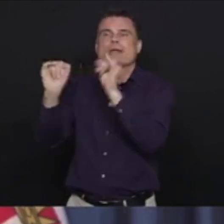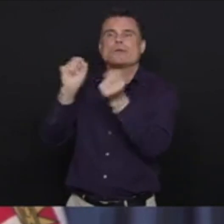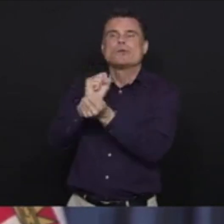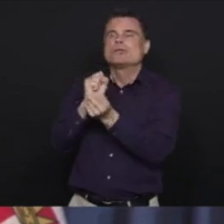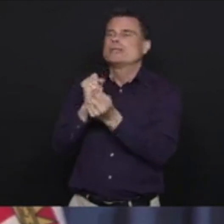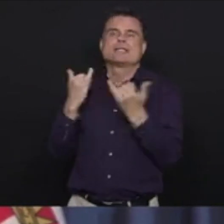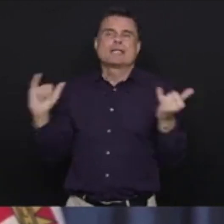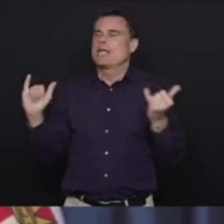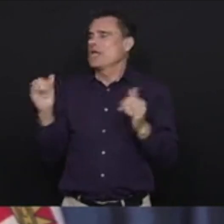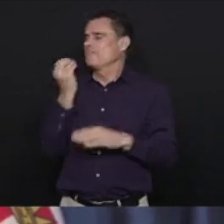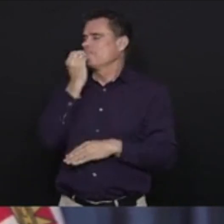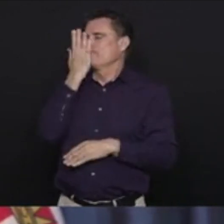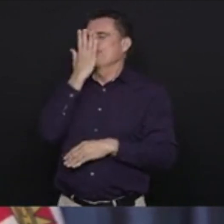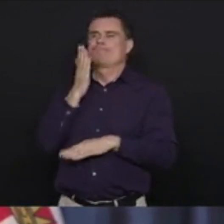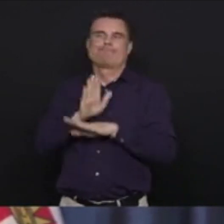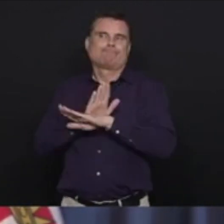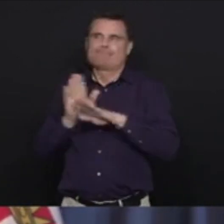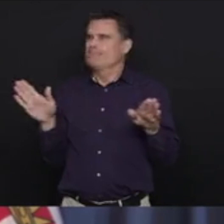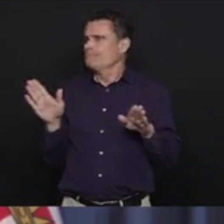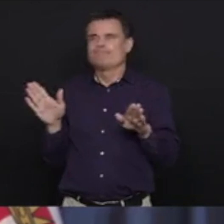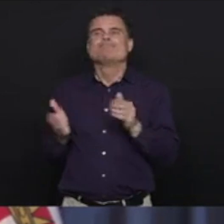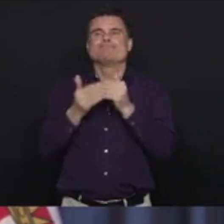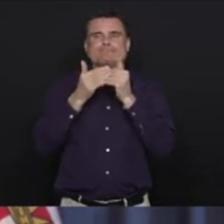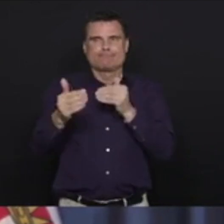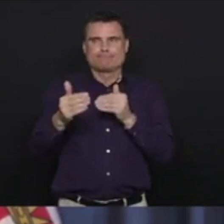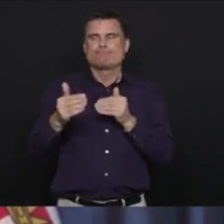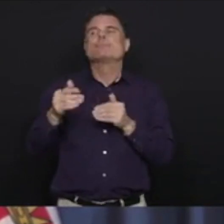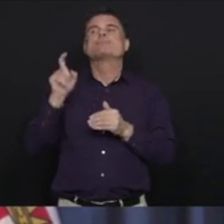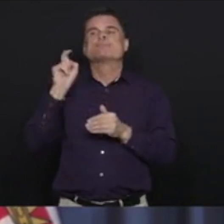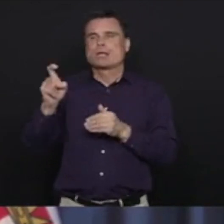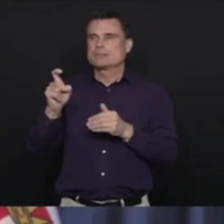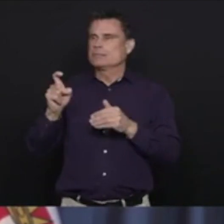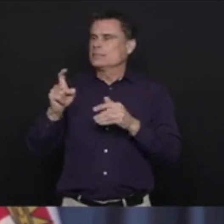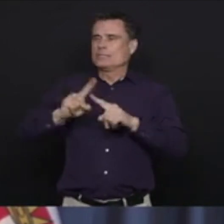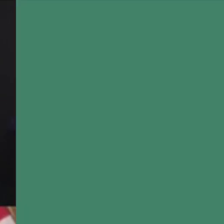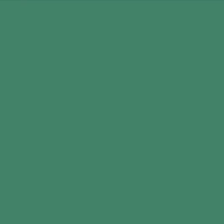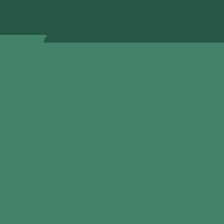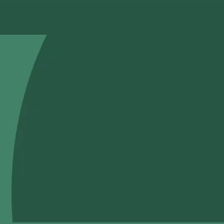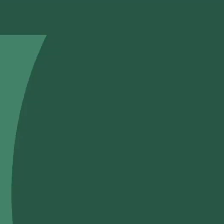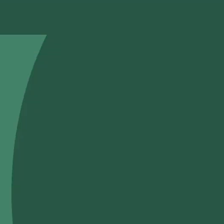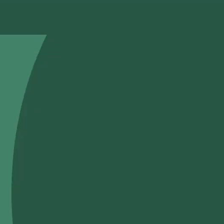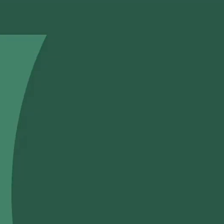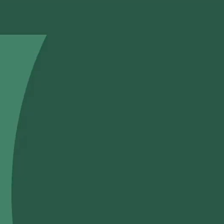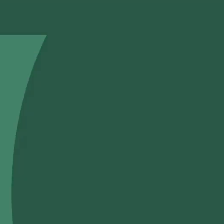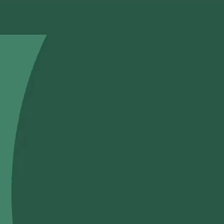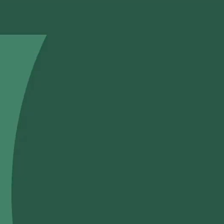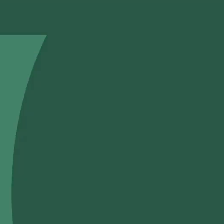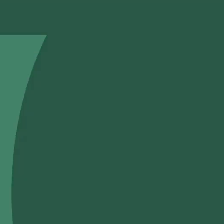continue to do that work together in the coming days and weeks and months and years.